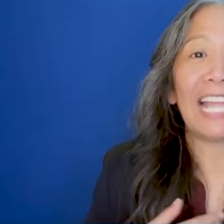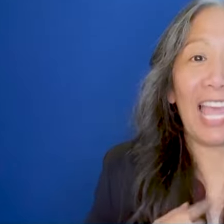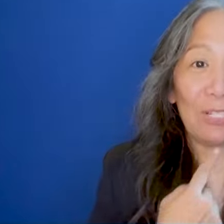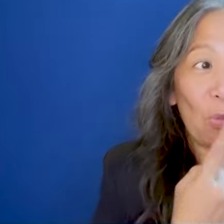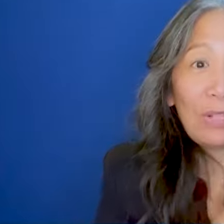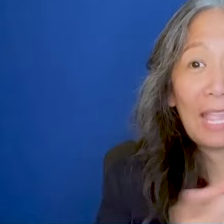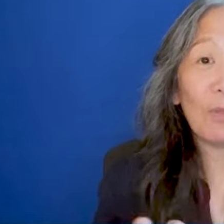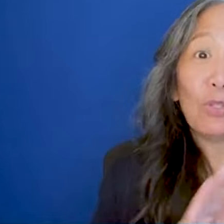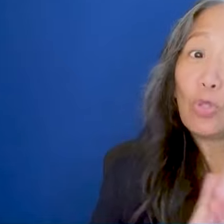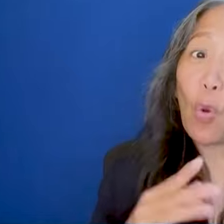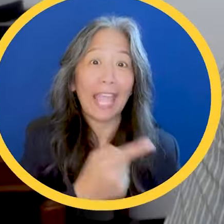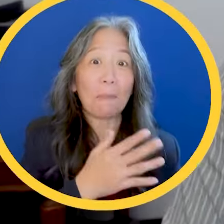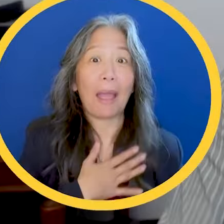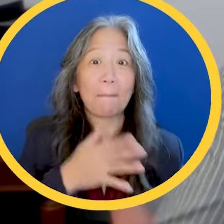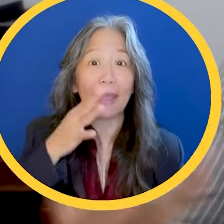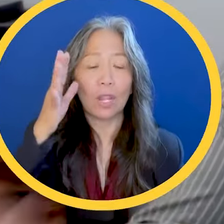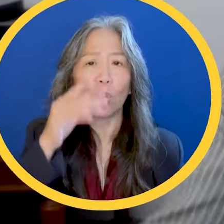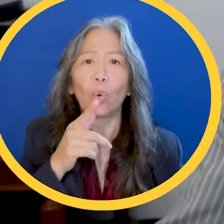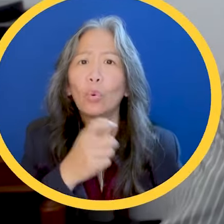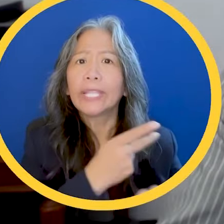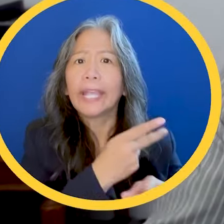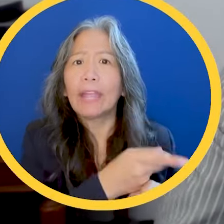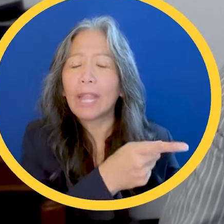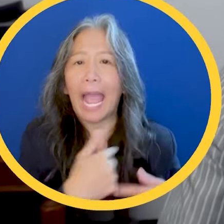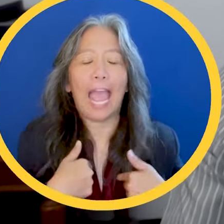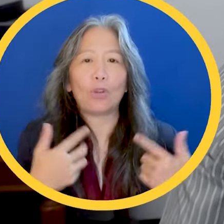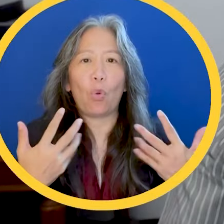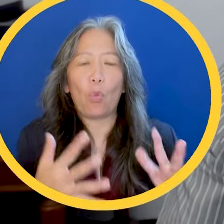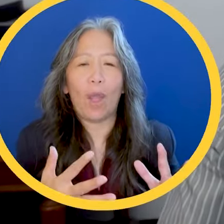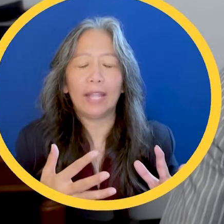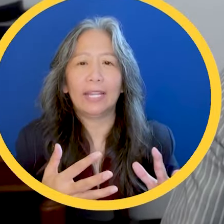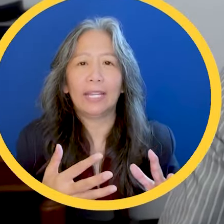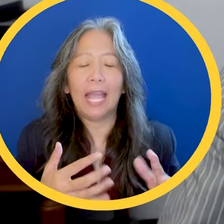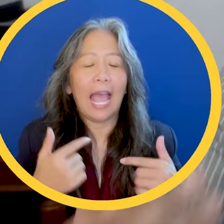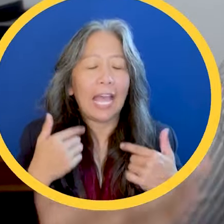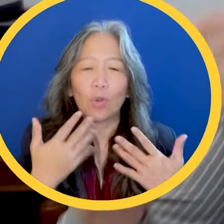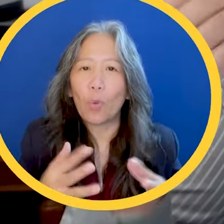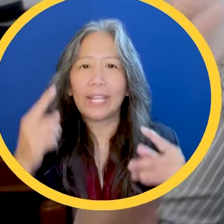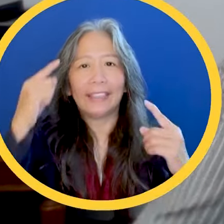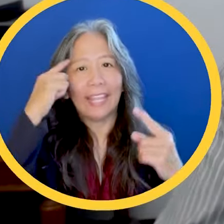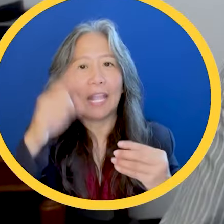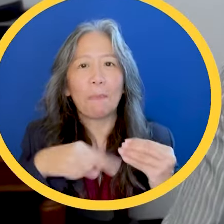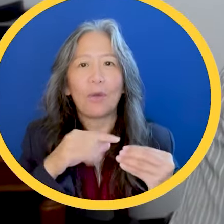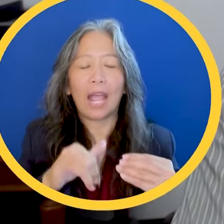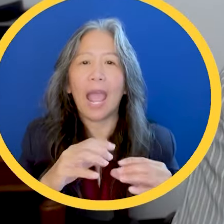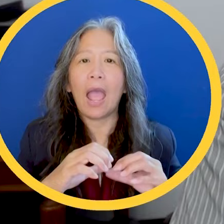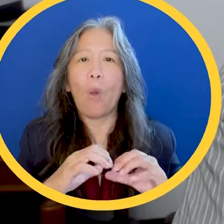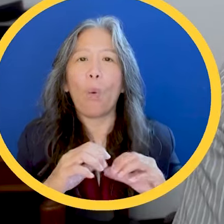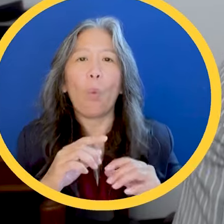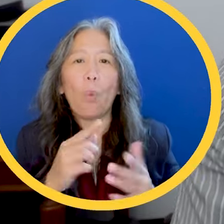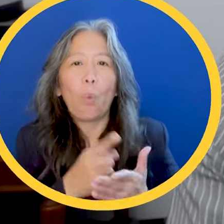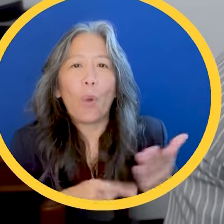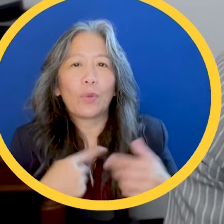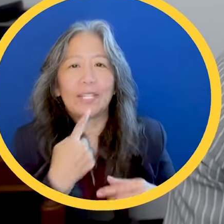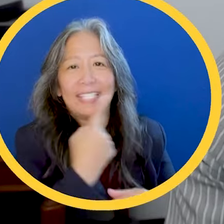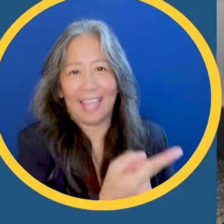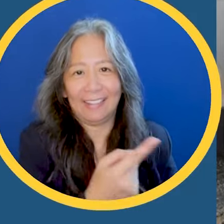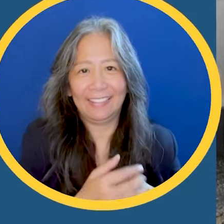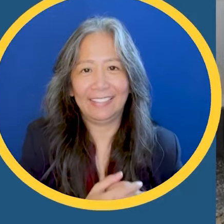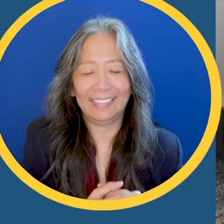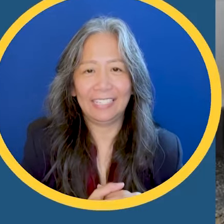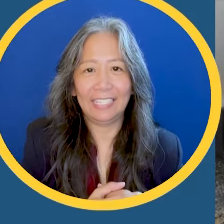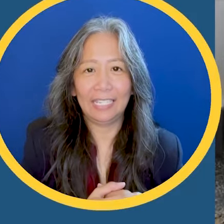please do not say anything to my parents. Because it was still in my mind, who's going to take care of them? I didn't even want to think about what we're going to say to them.